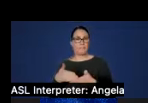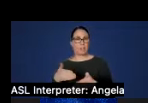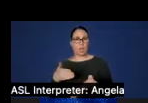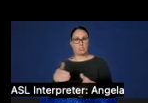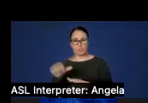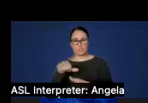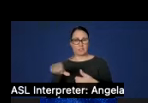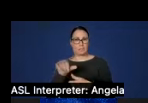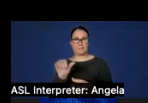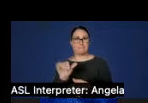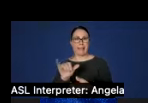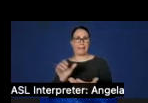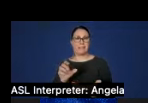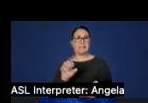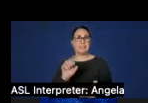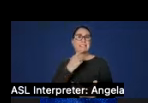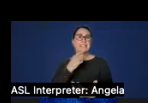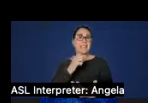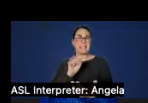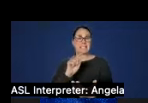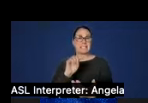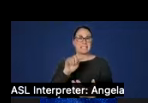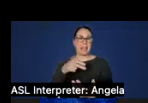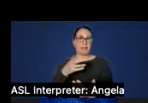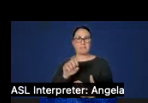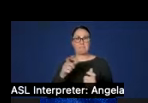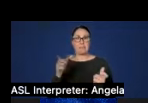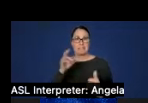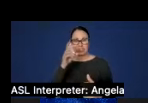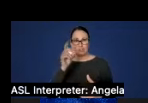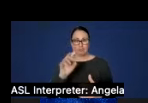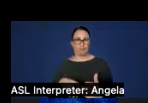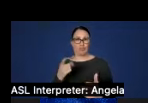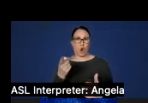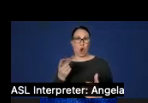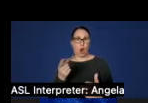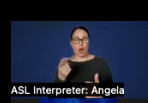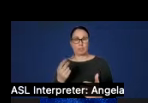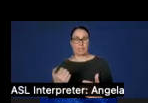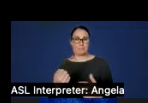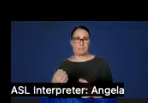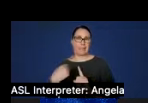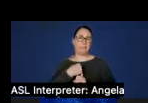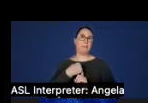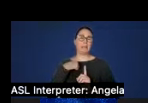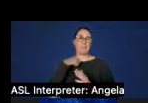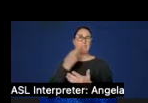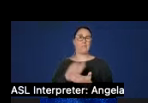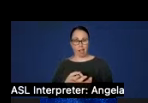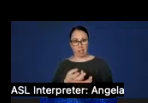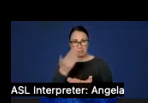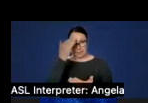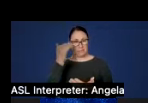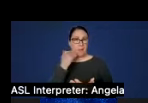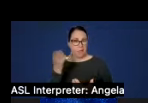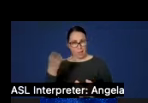ran into me and I fell and hit my head or something, then I could like sue Steph, which I mean I never would, but